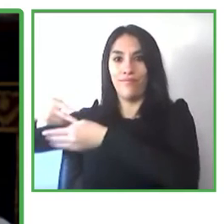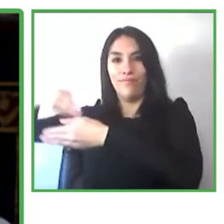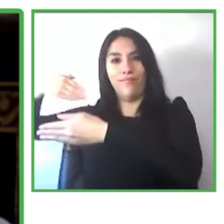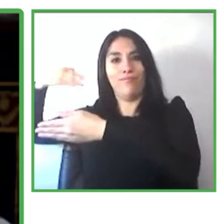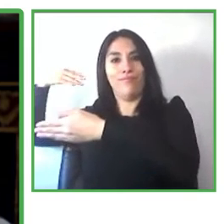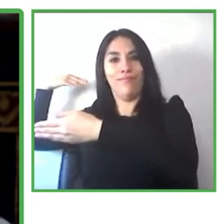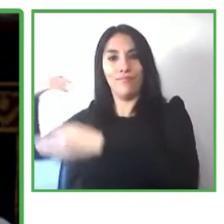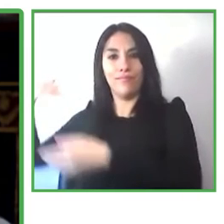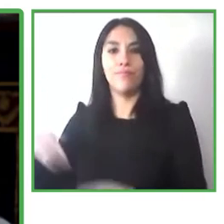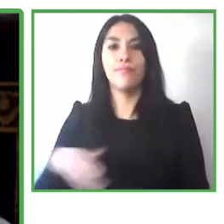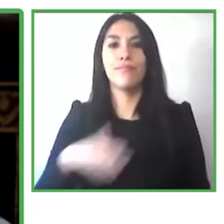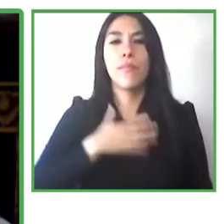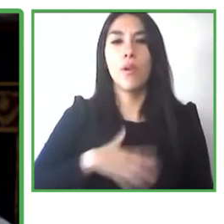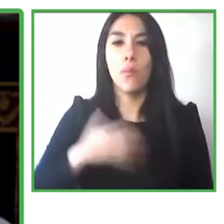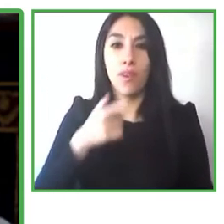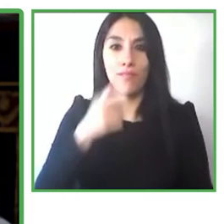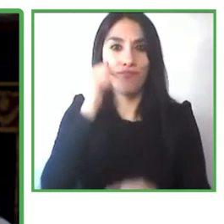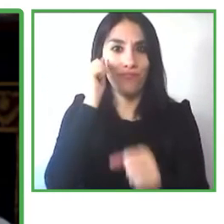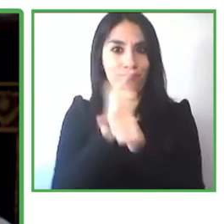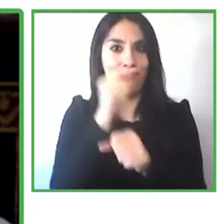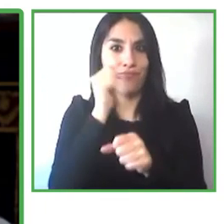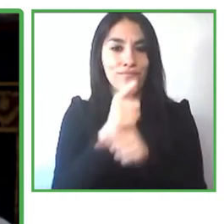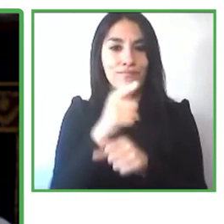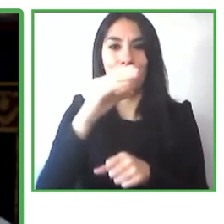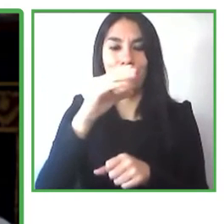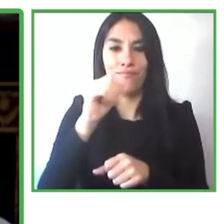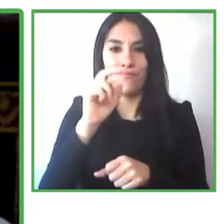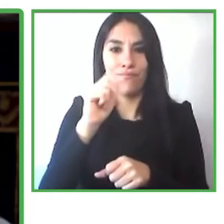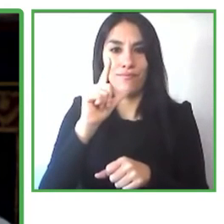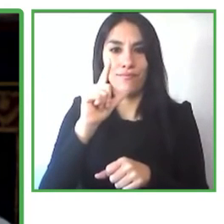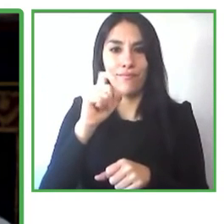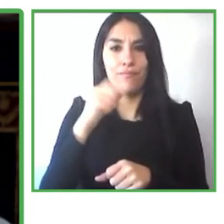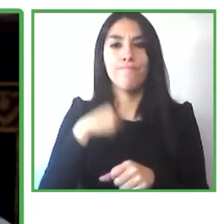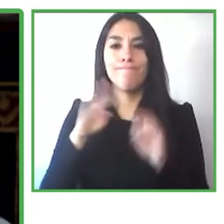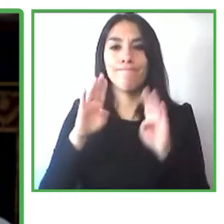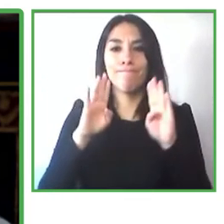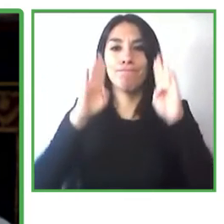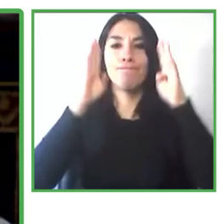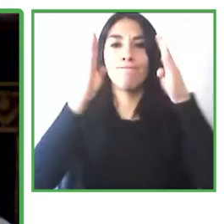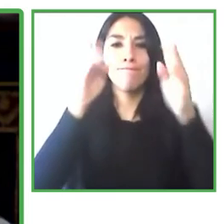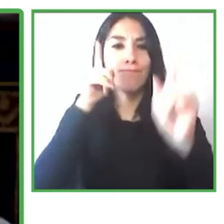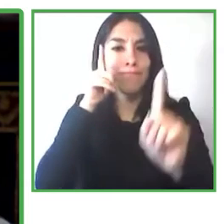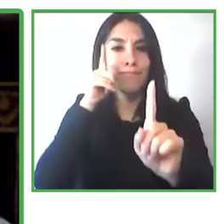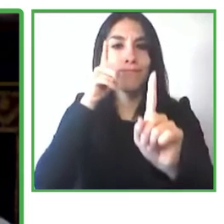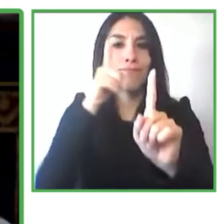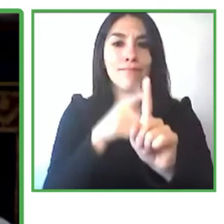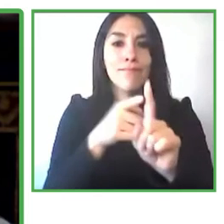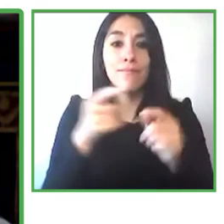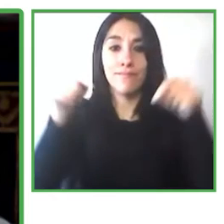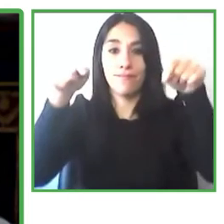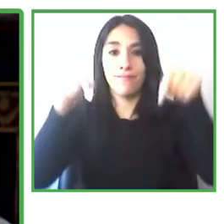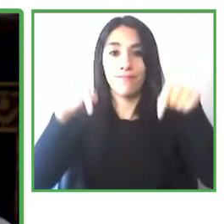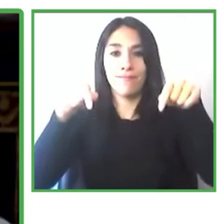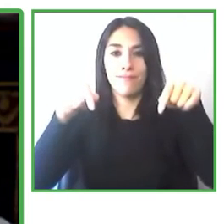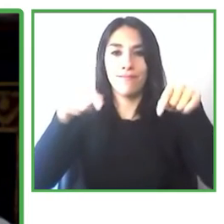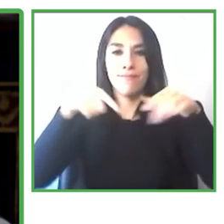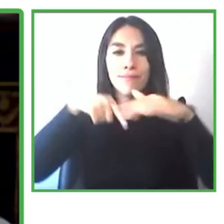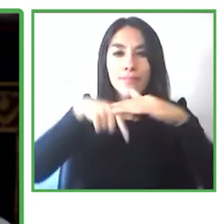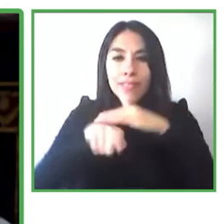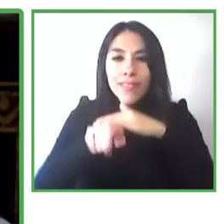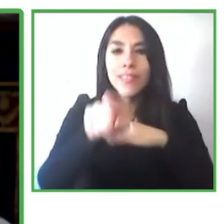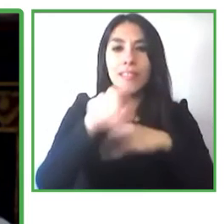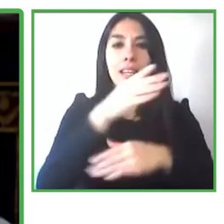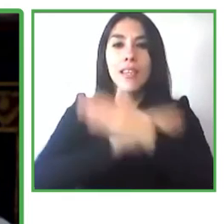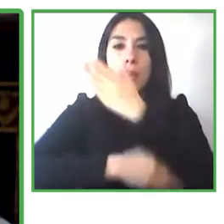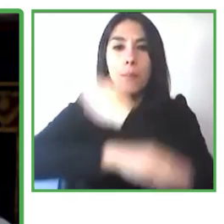Carlos Armando, my brother, I started working for the rights of people with disabilities? Well, now I have Juanqui.